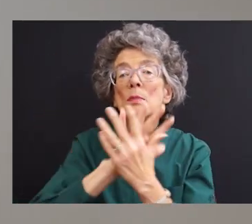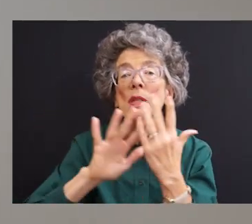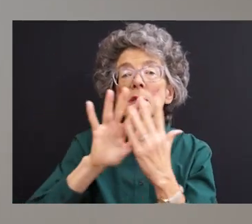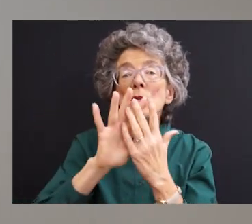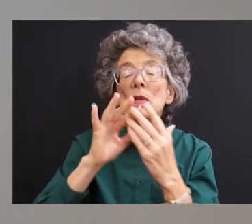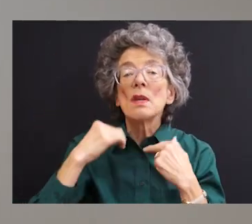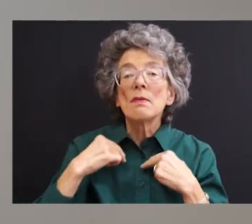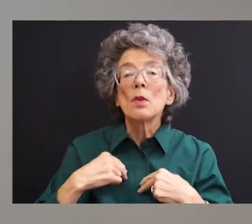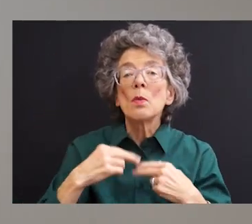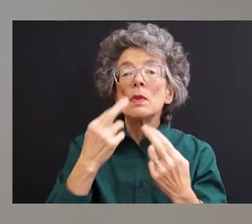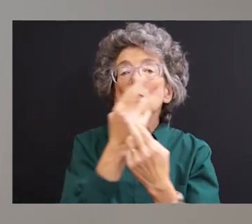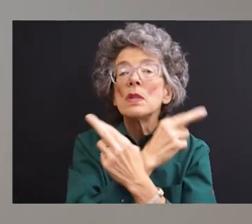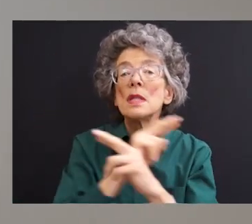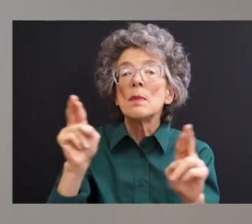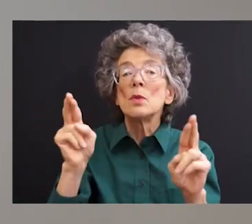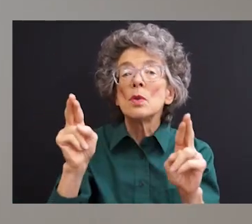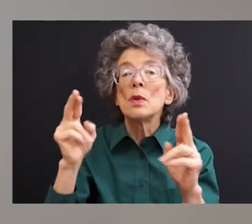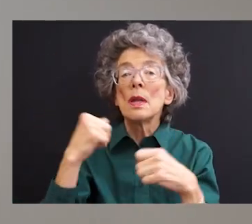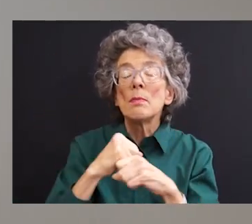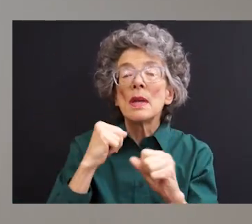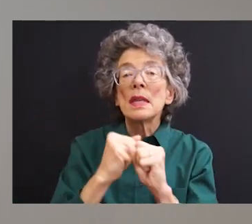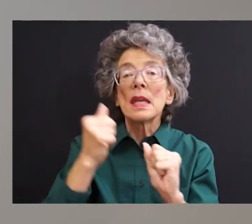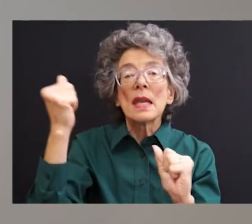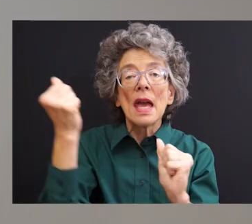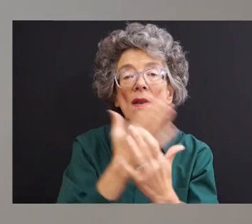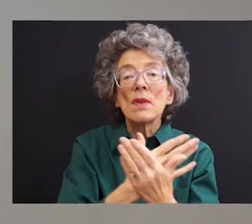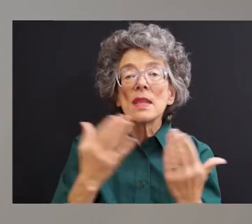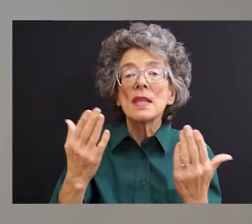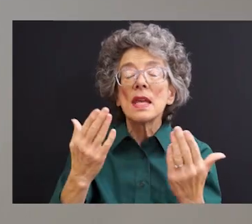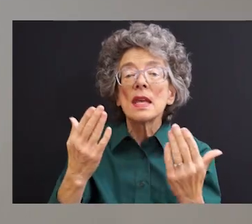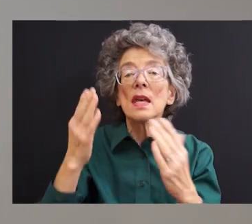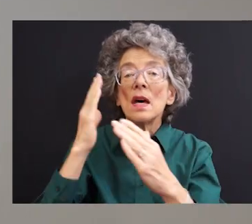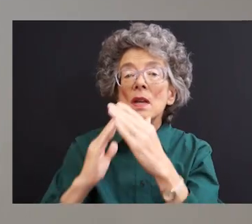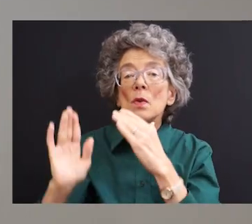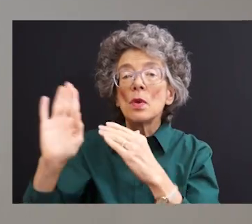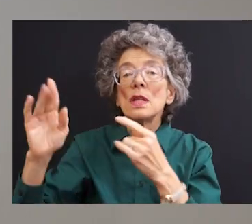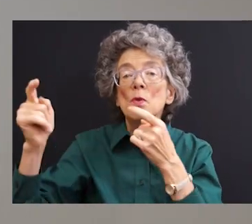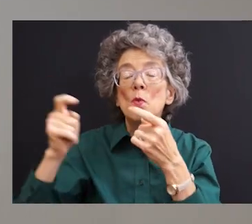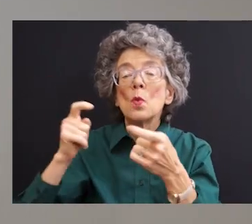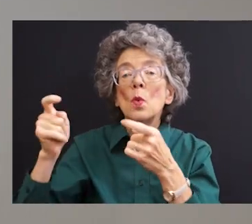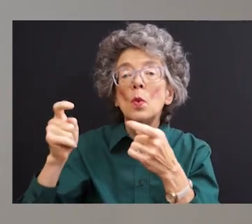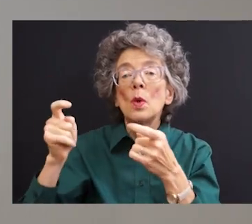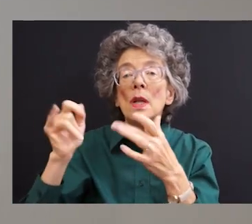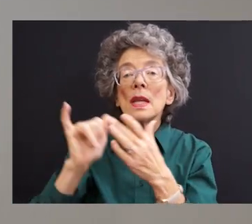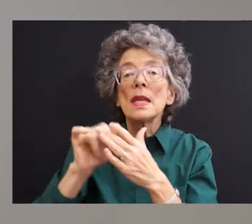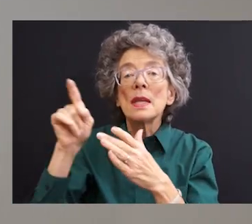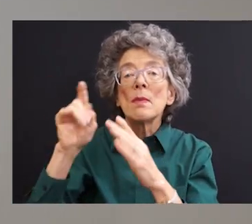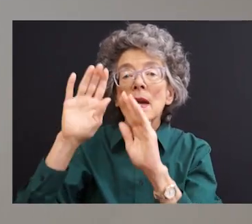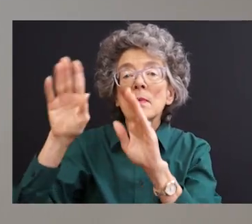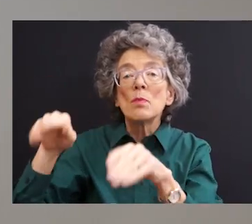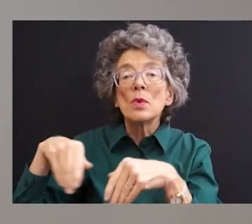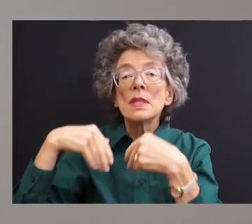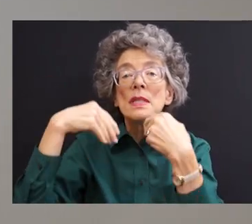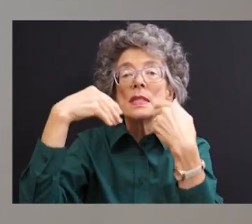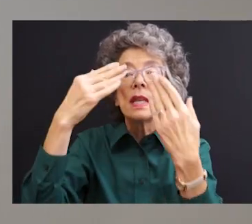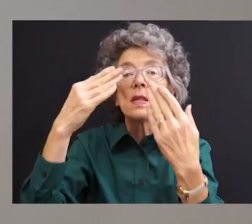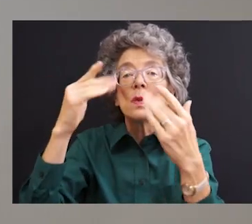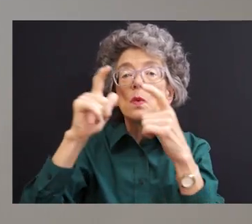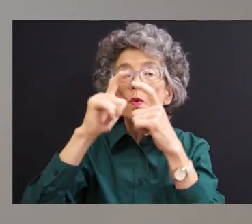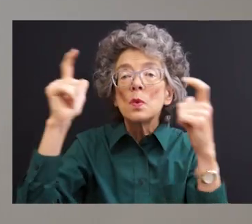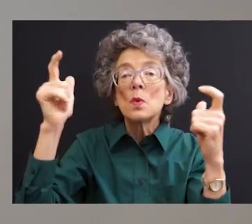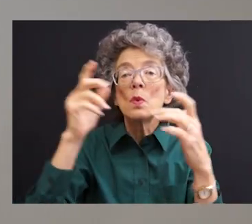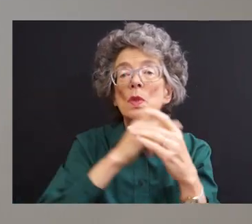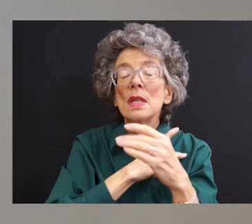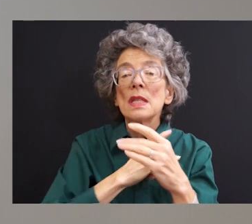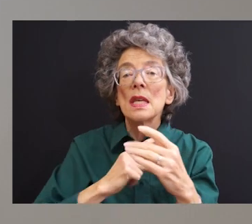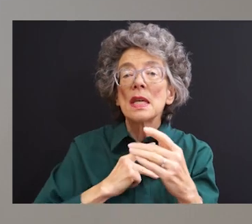human redemption, and making all created things subject to his rule, he might present to the immensity of your